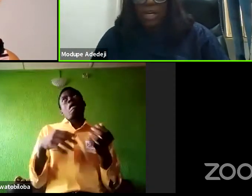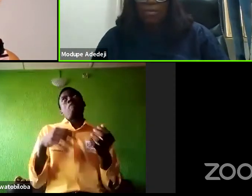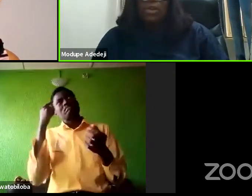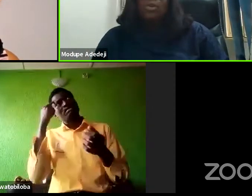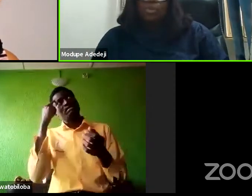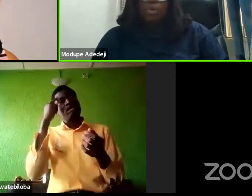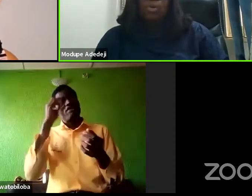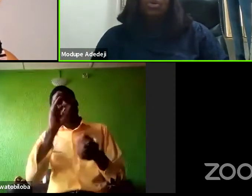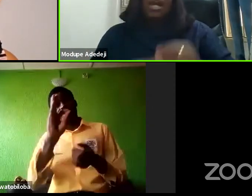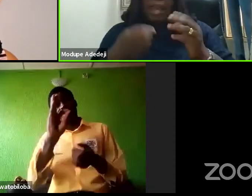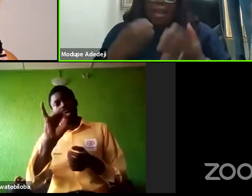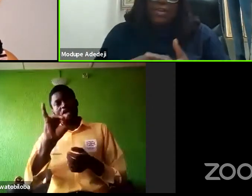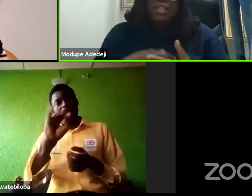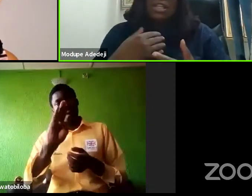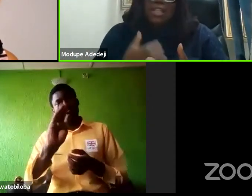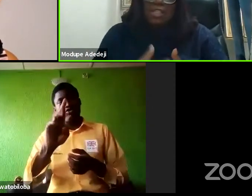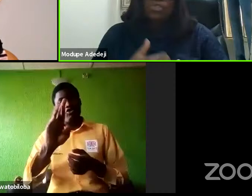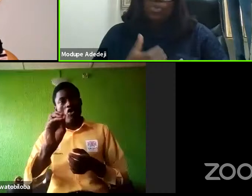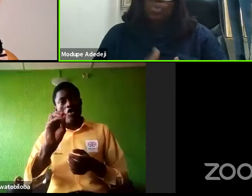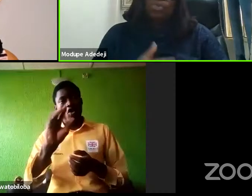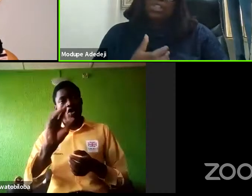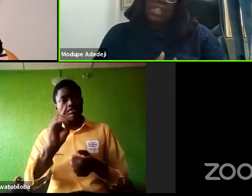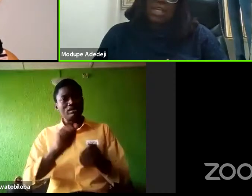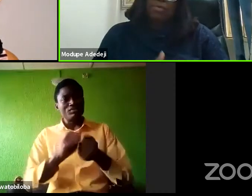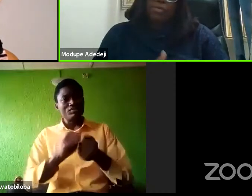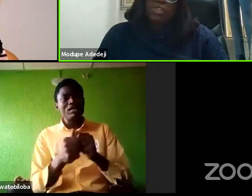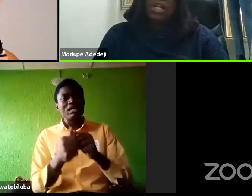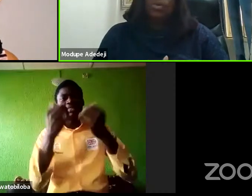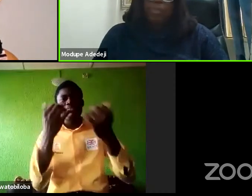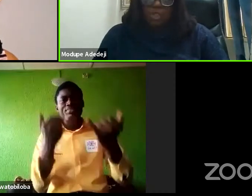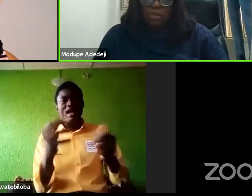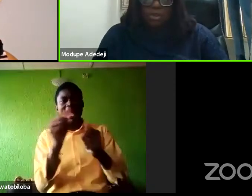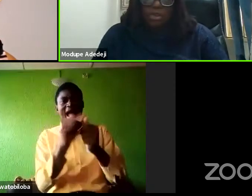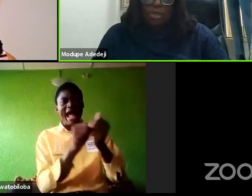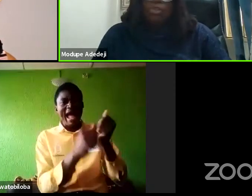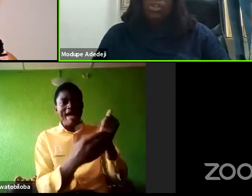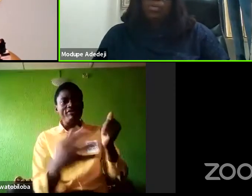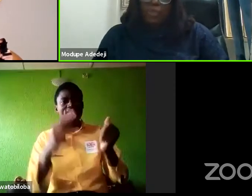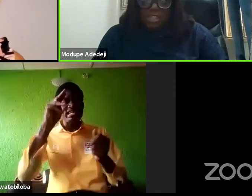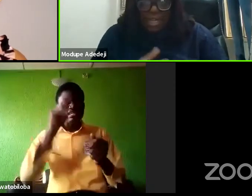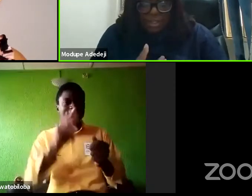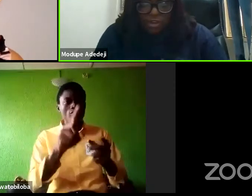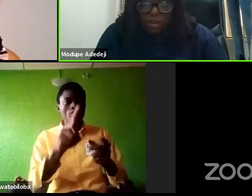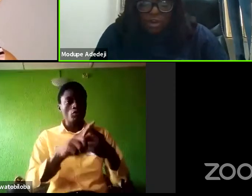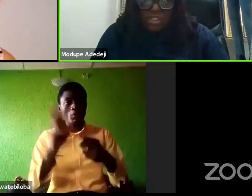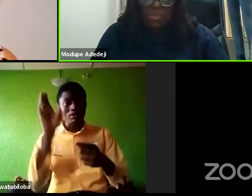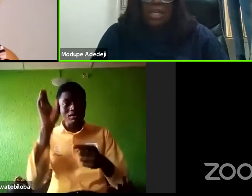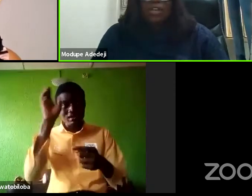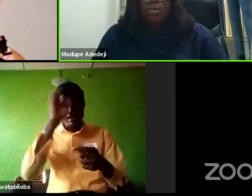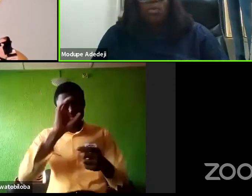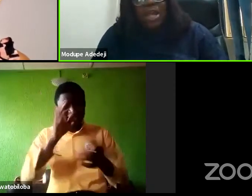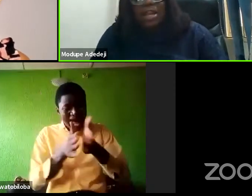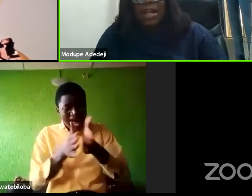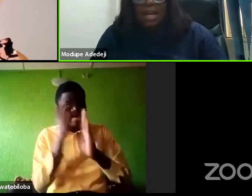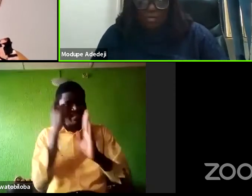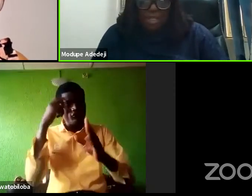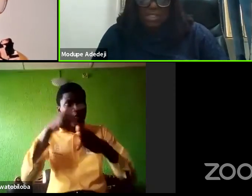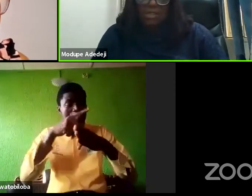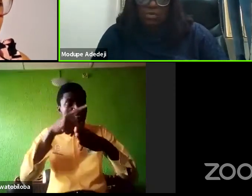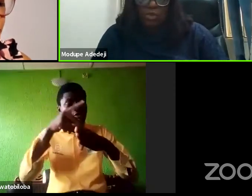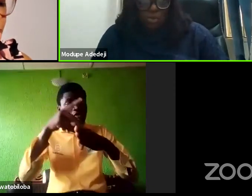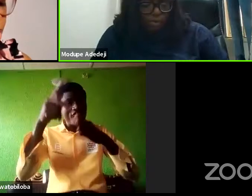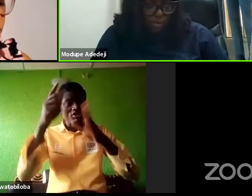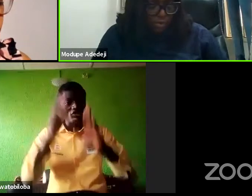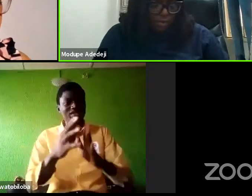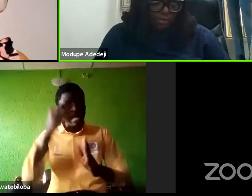in your program. So everything needs you to seek a professional opinion. Look for the gynecologist so that you'll be well